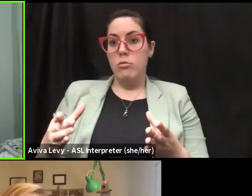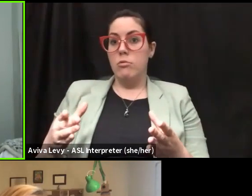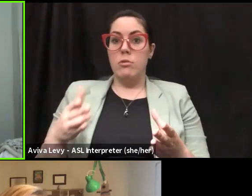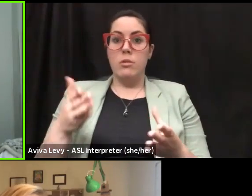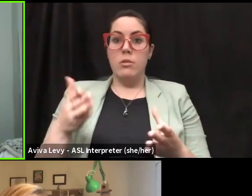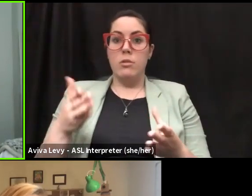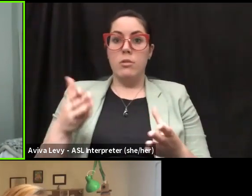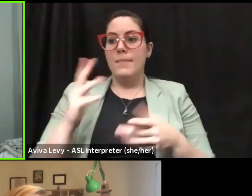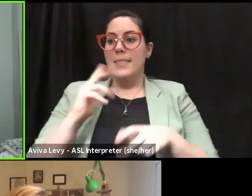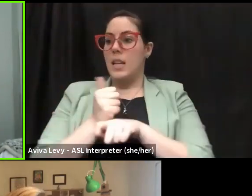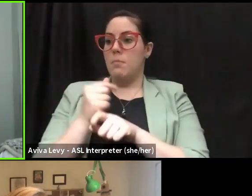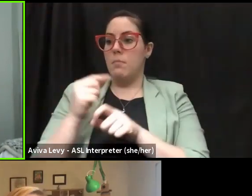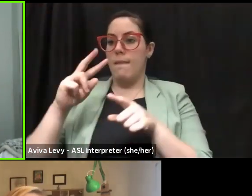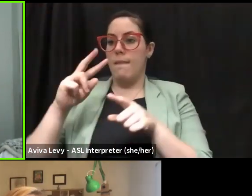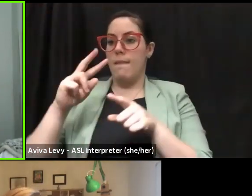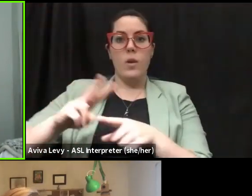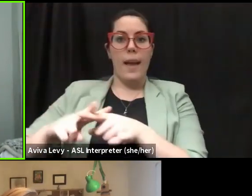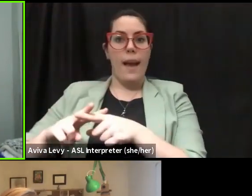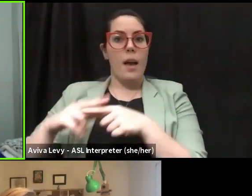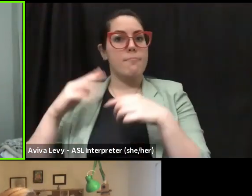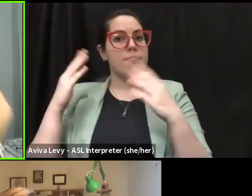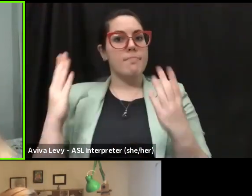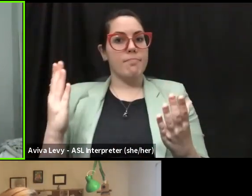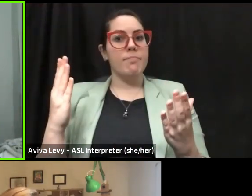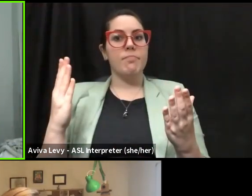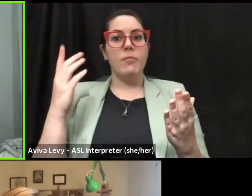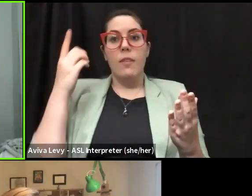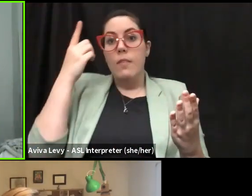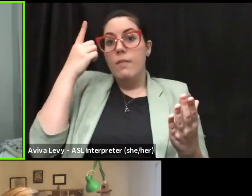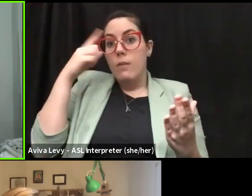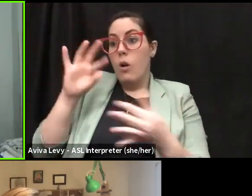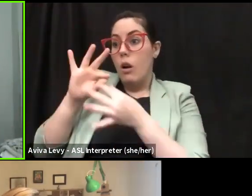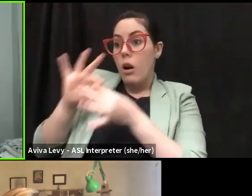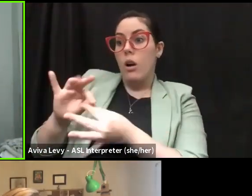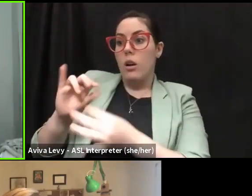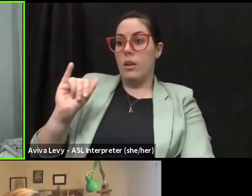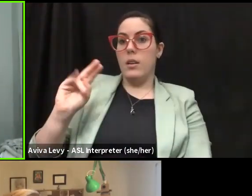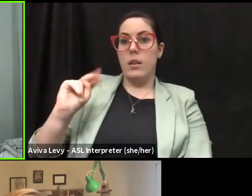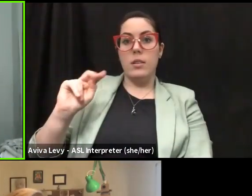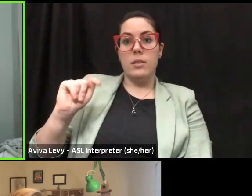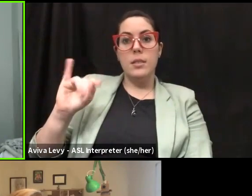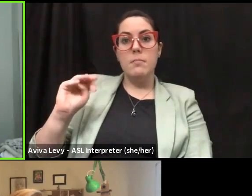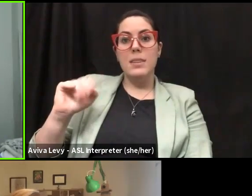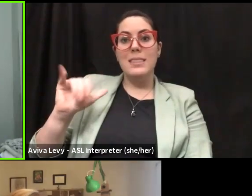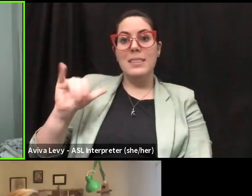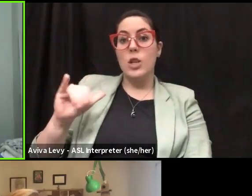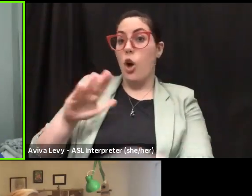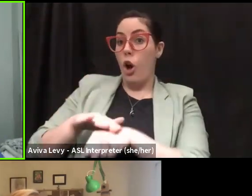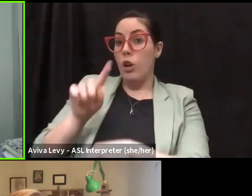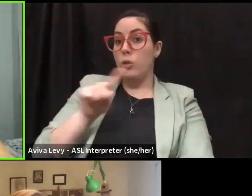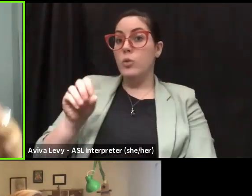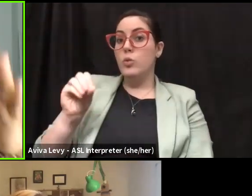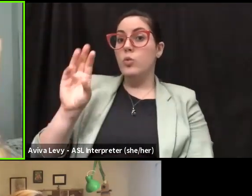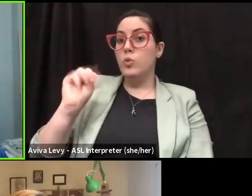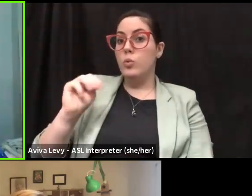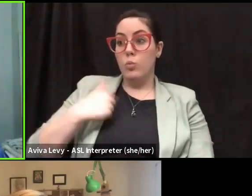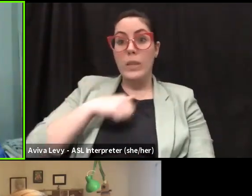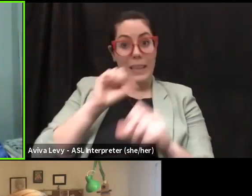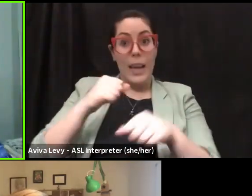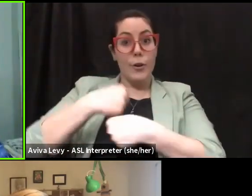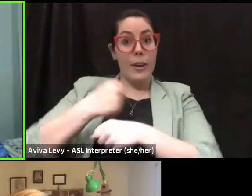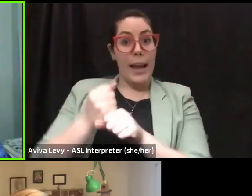a vocabulary for intimacy in Zoom. That's an interesting thing to me. You know, are we